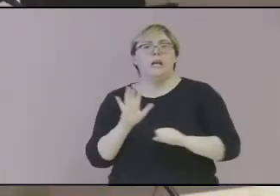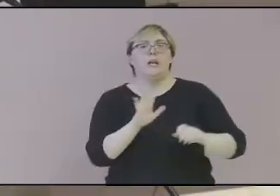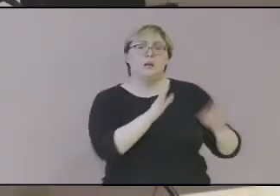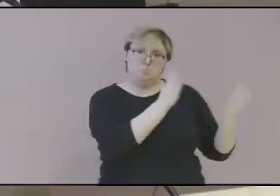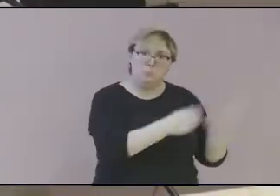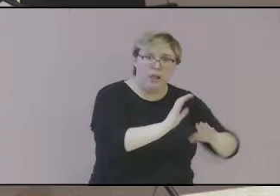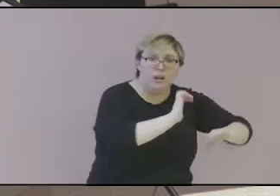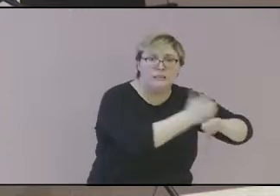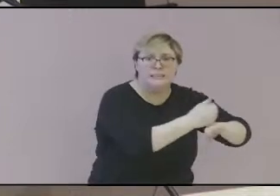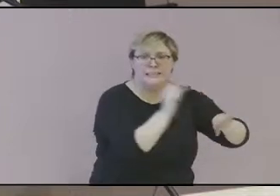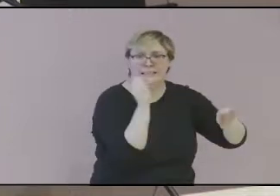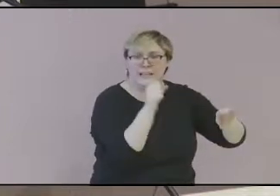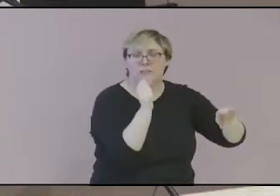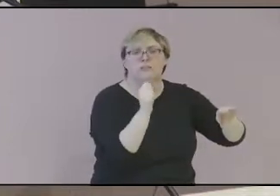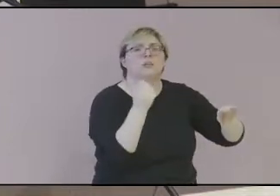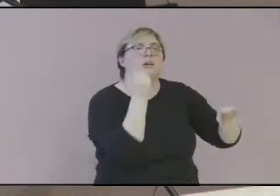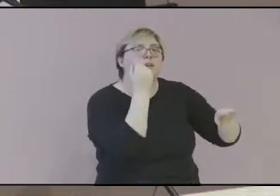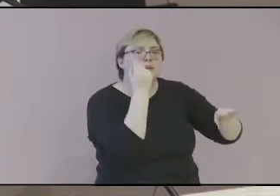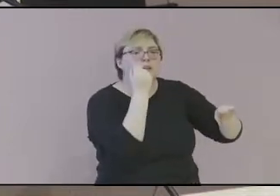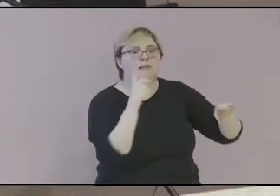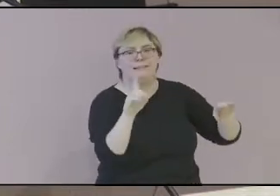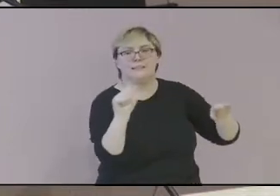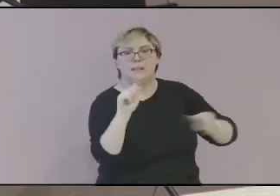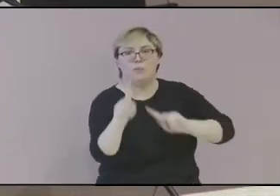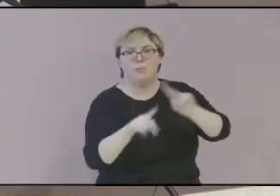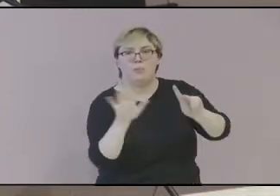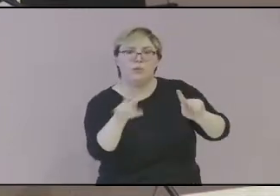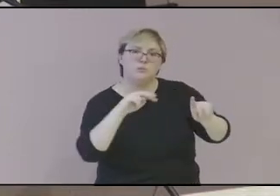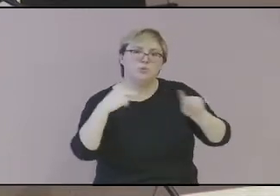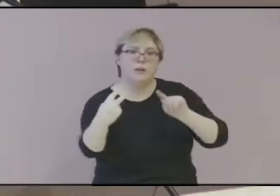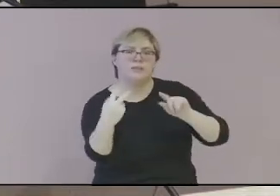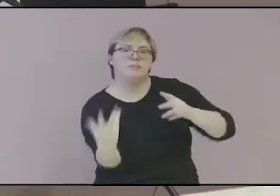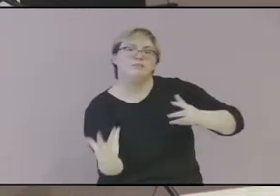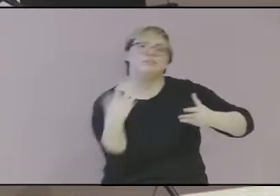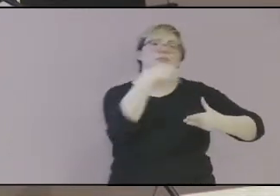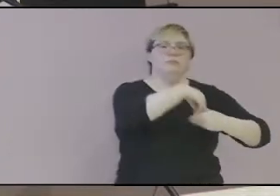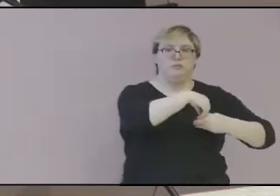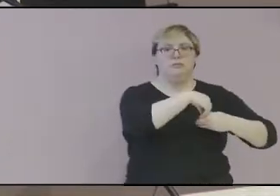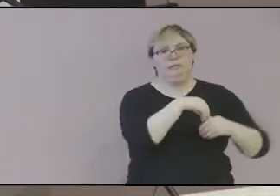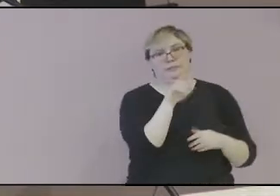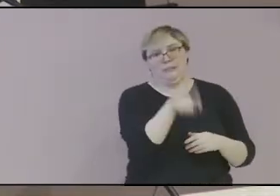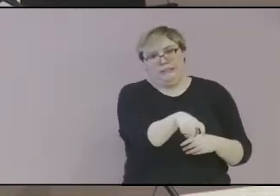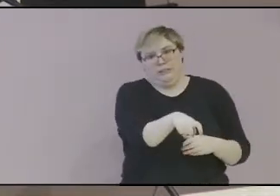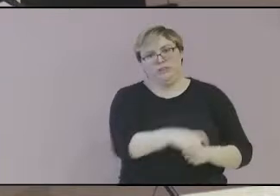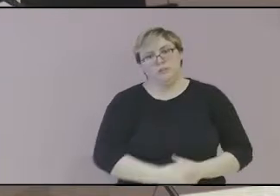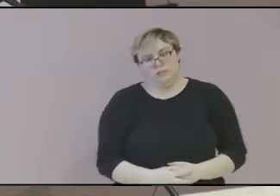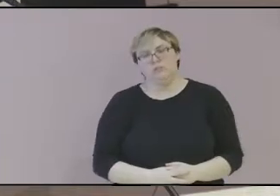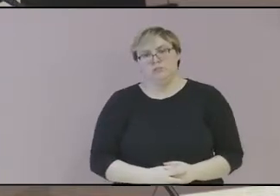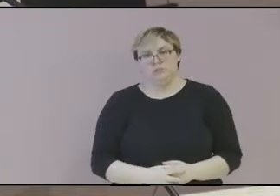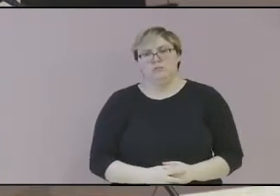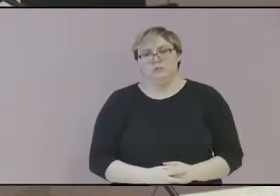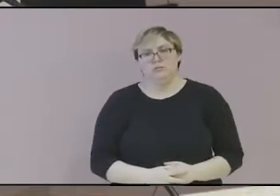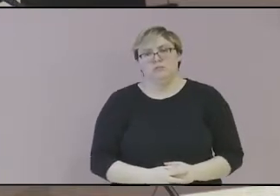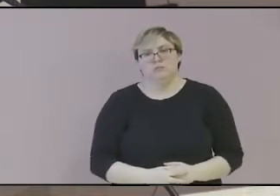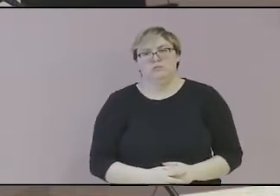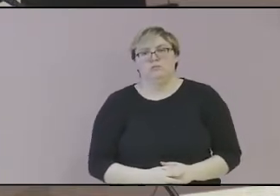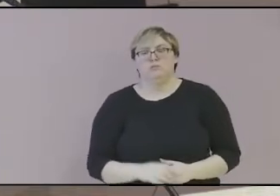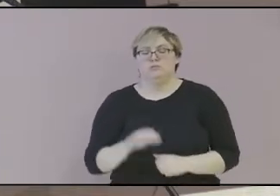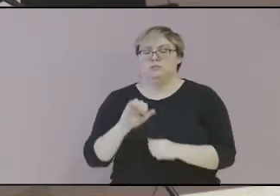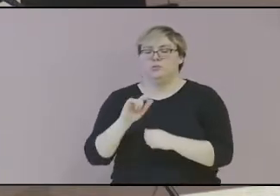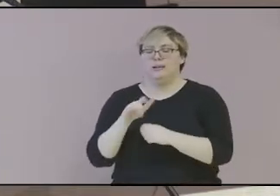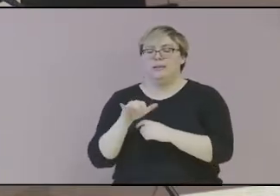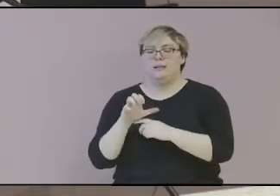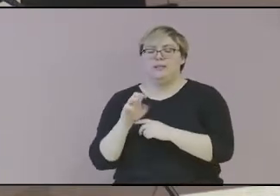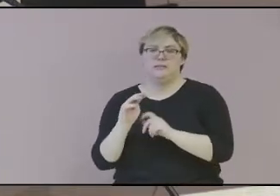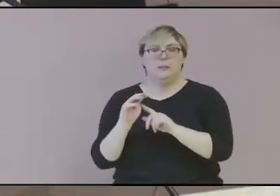CSC decision-making process. So to understand where ableism resides in the existing New